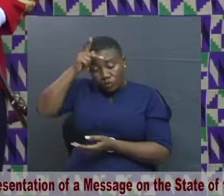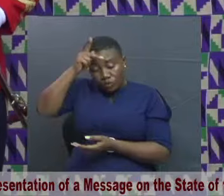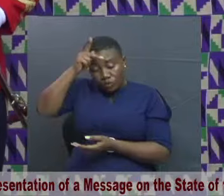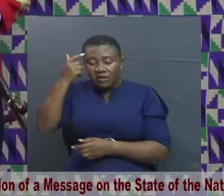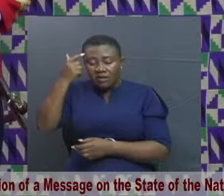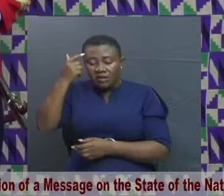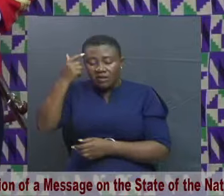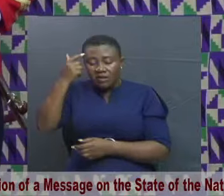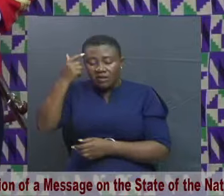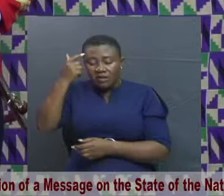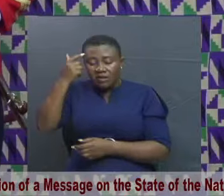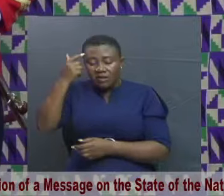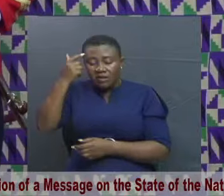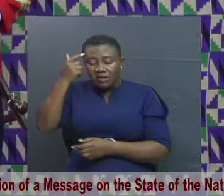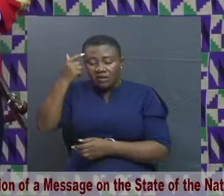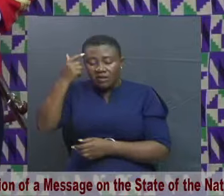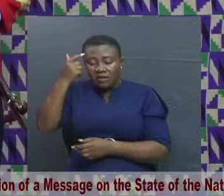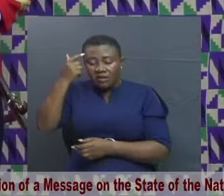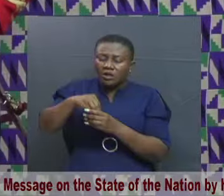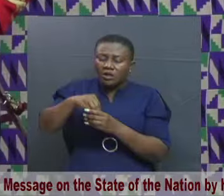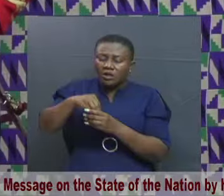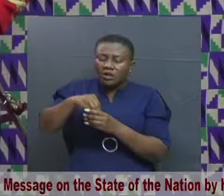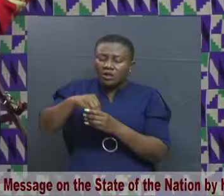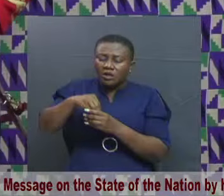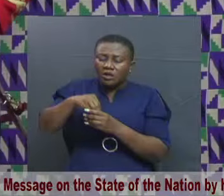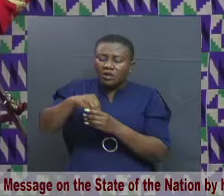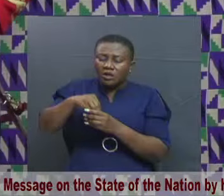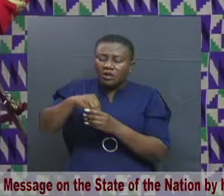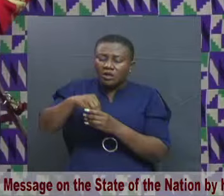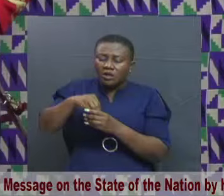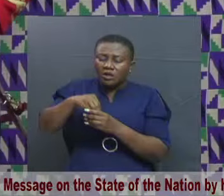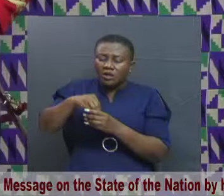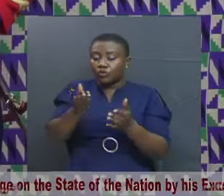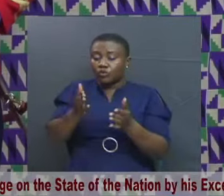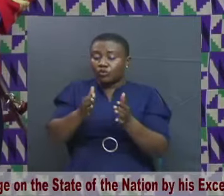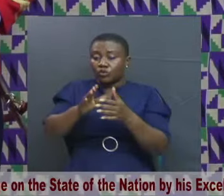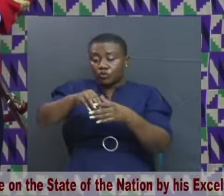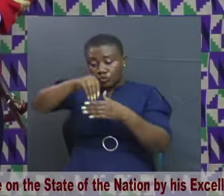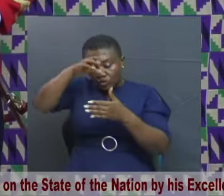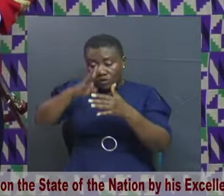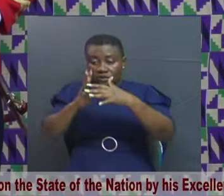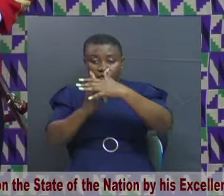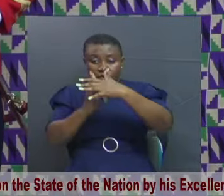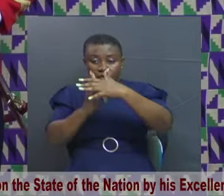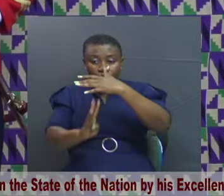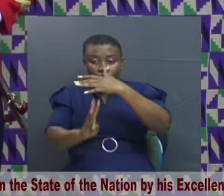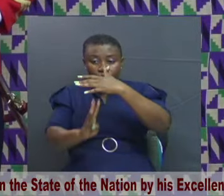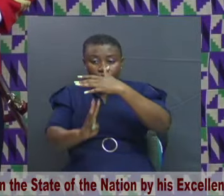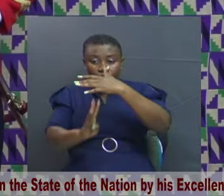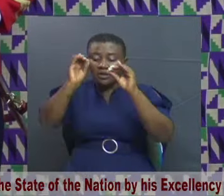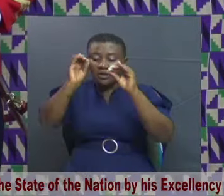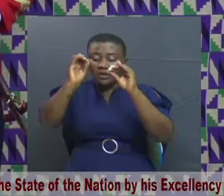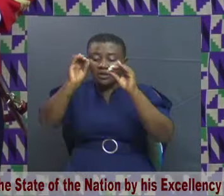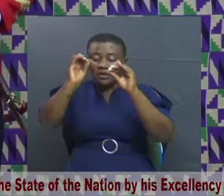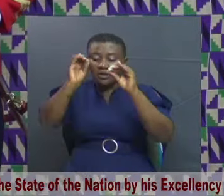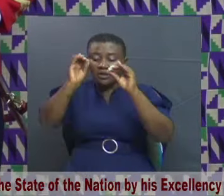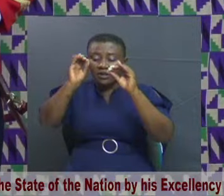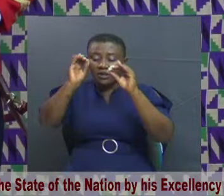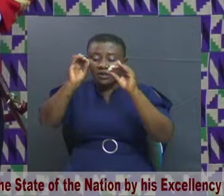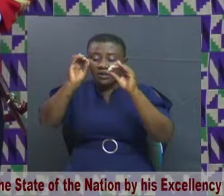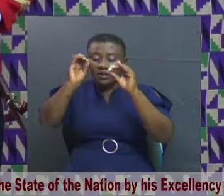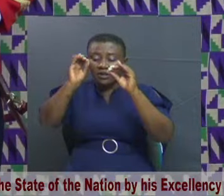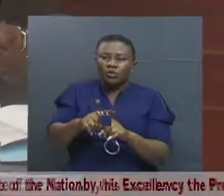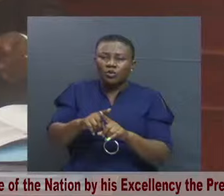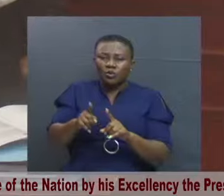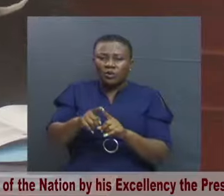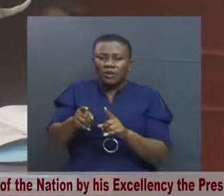in education in terms of student enrollment teacher training and employment provision of infrastructure than